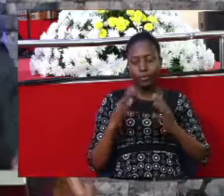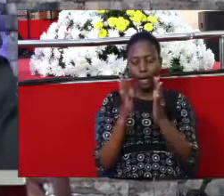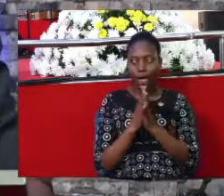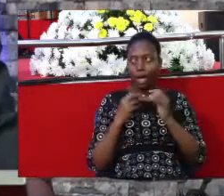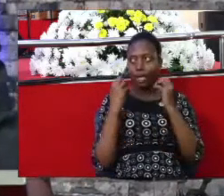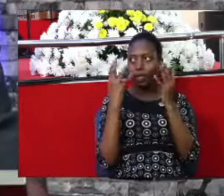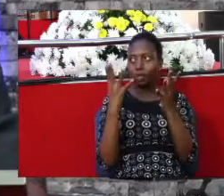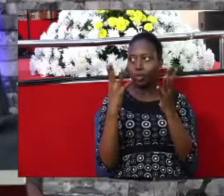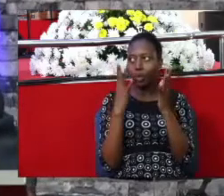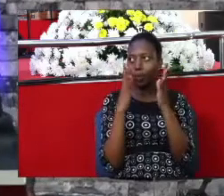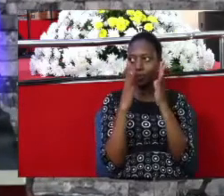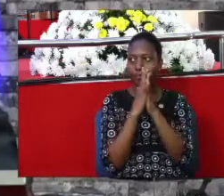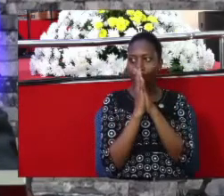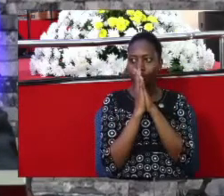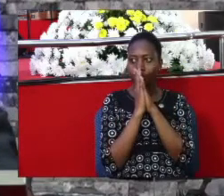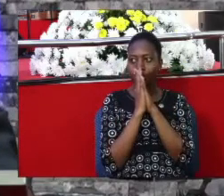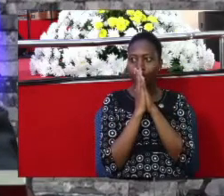Hallelujah.